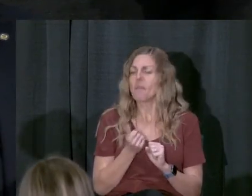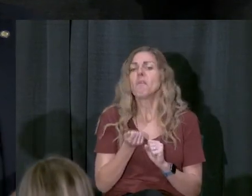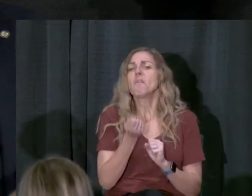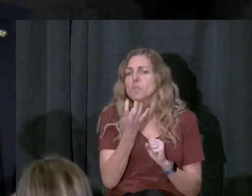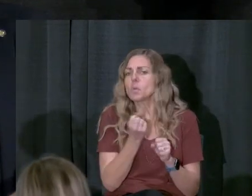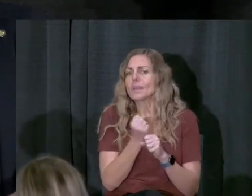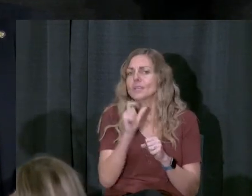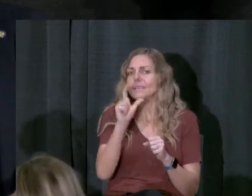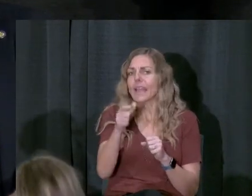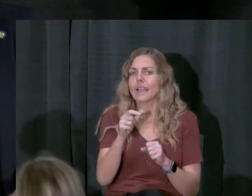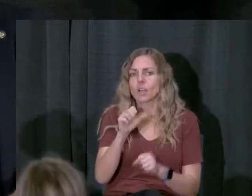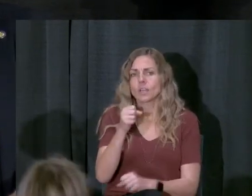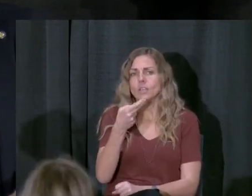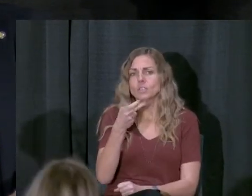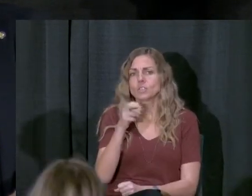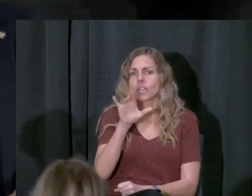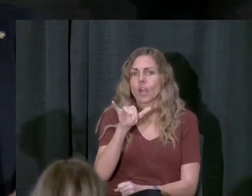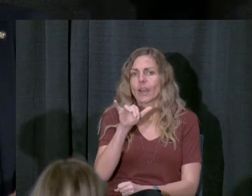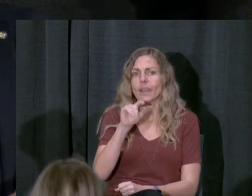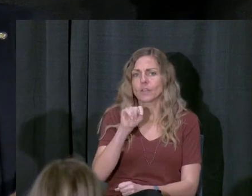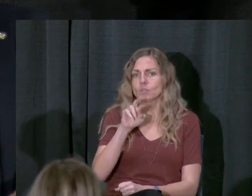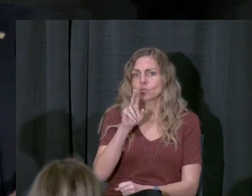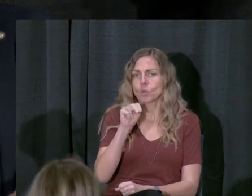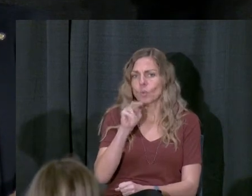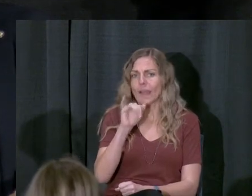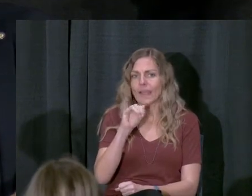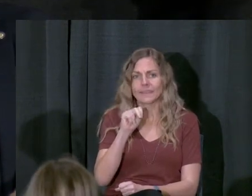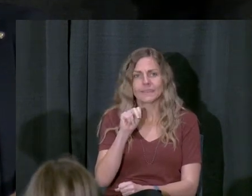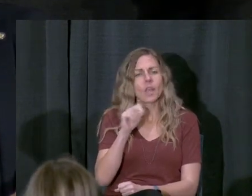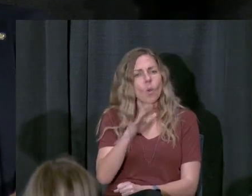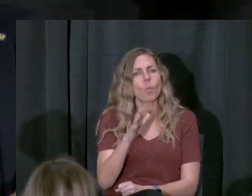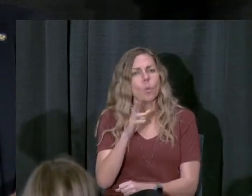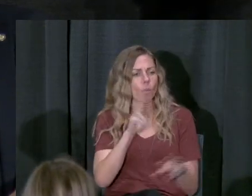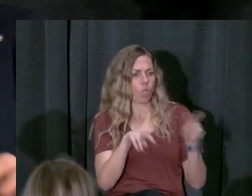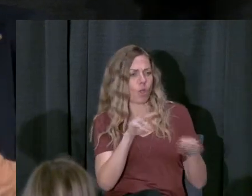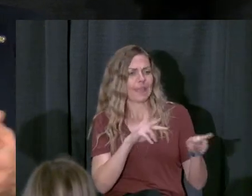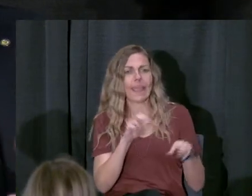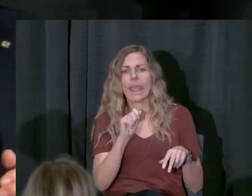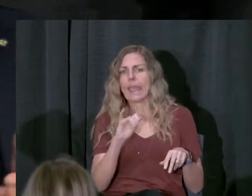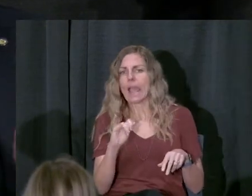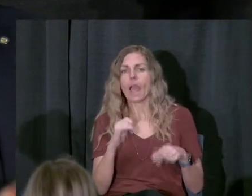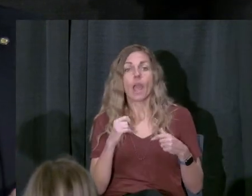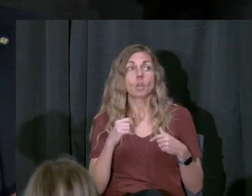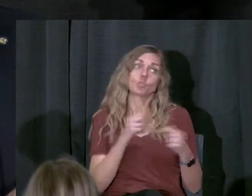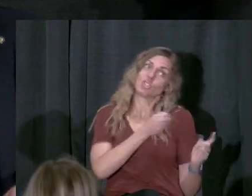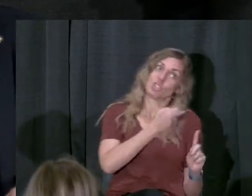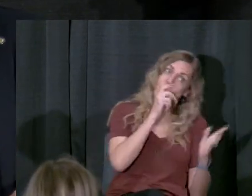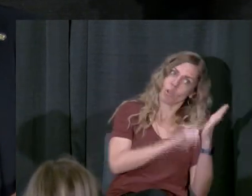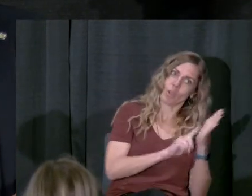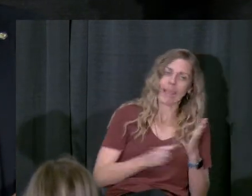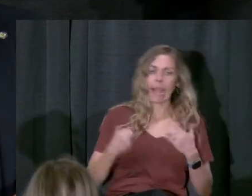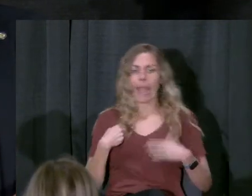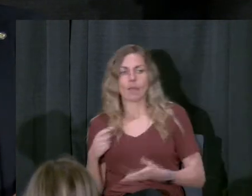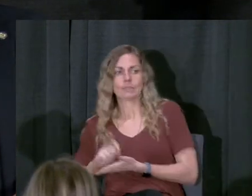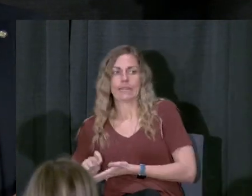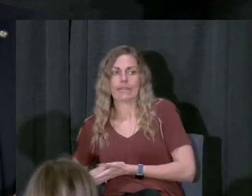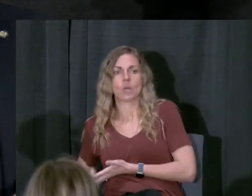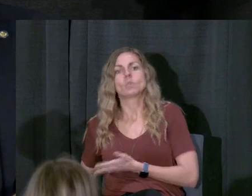a few years later, working with Sherry Truen, and we were looking at AI fairness. She was looking at it, and I was kind of taking notes and doing grunt work.